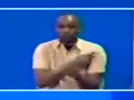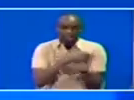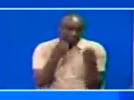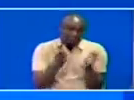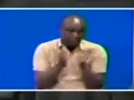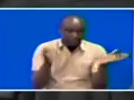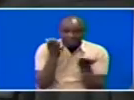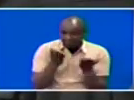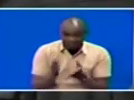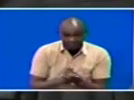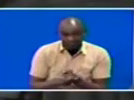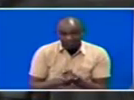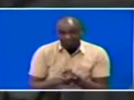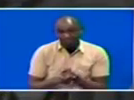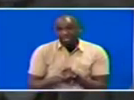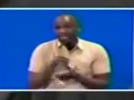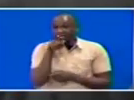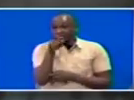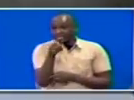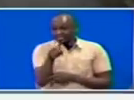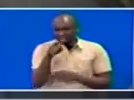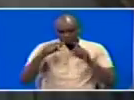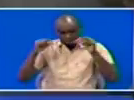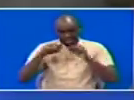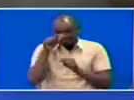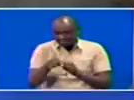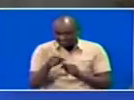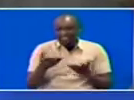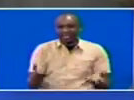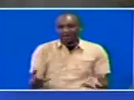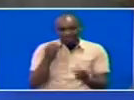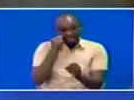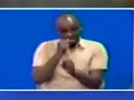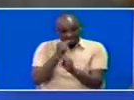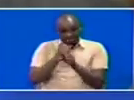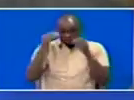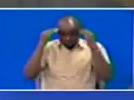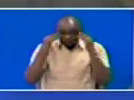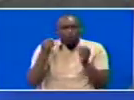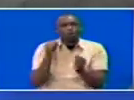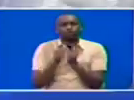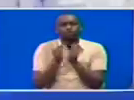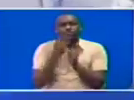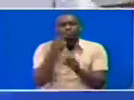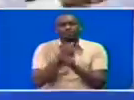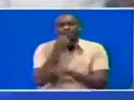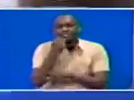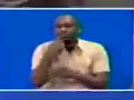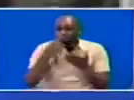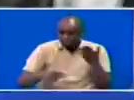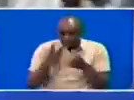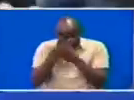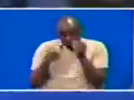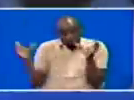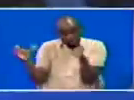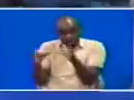public service. That is it? It is this clause that caused the Labour Relations Court in October 2015 to order both